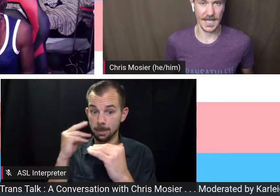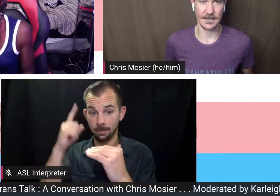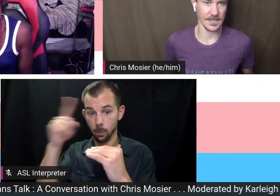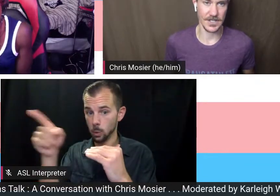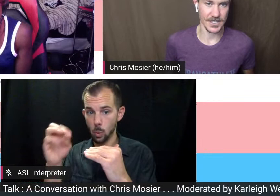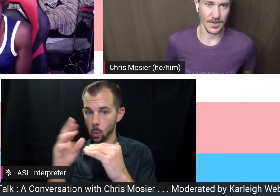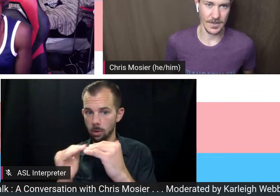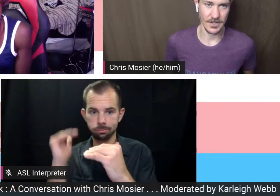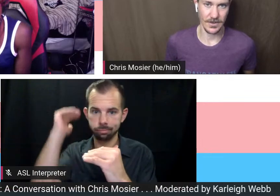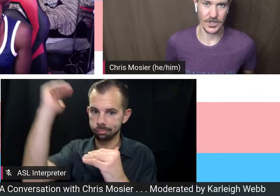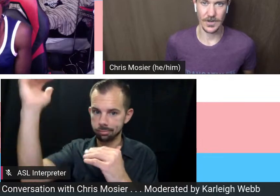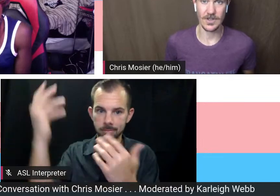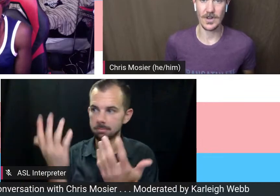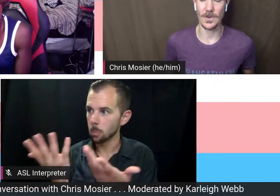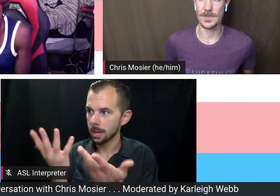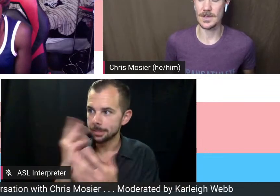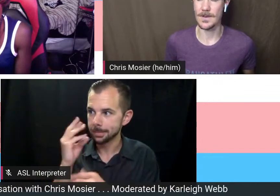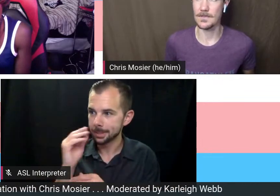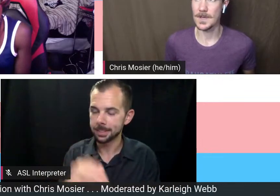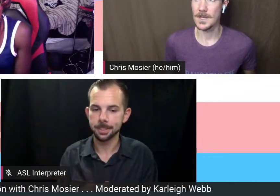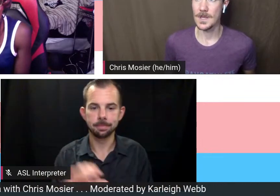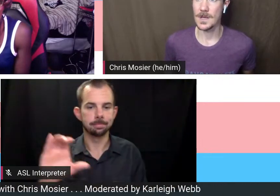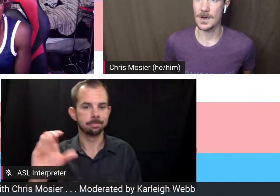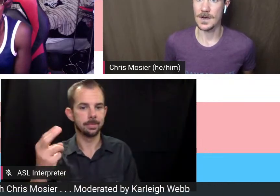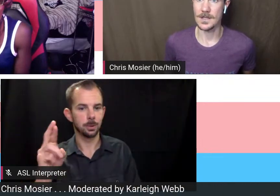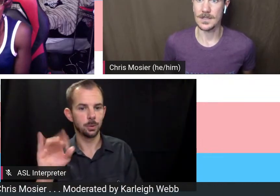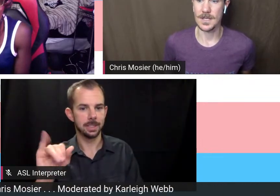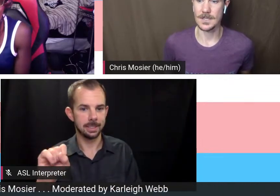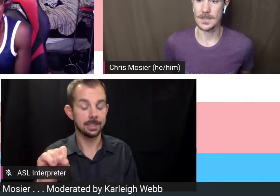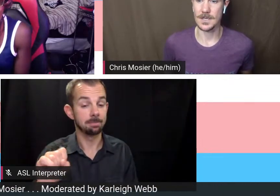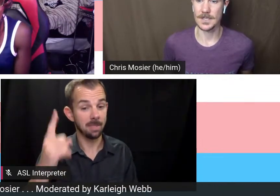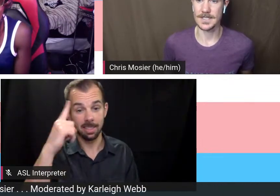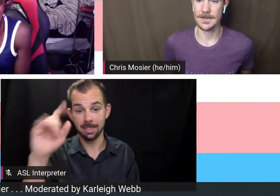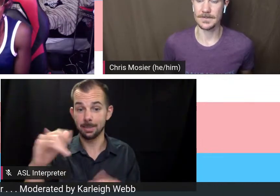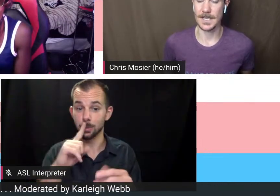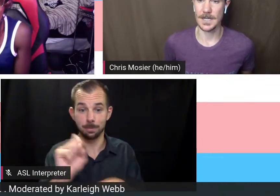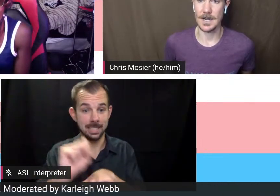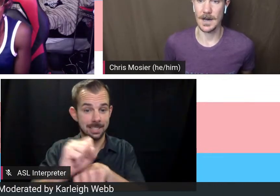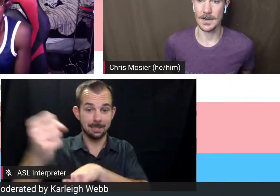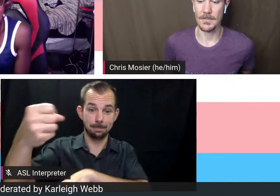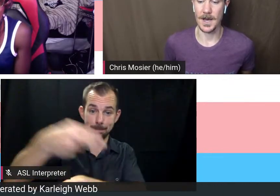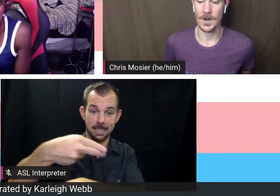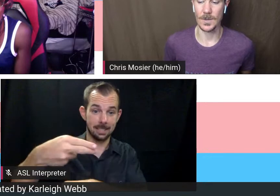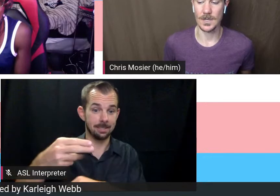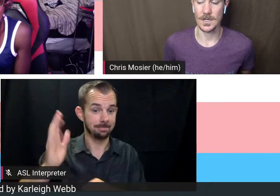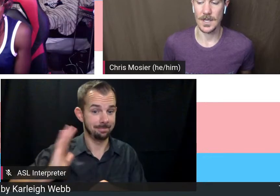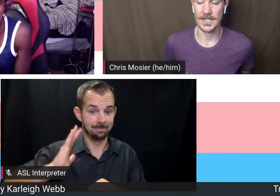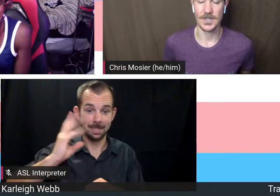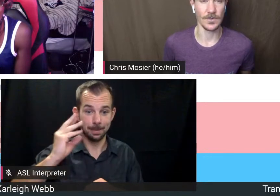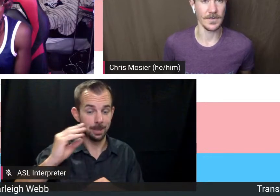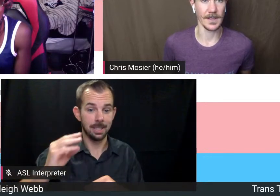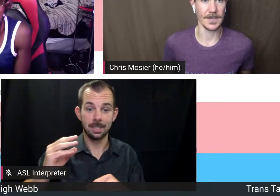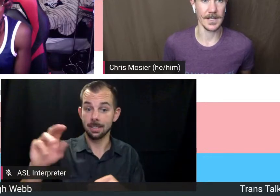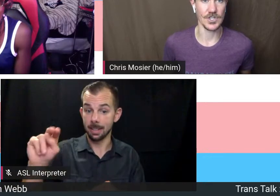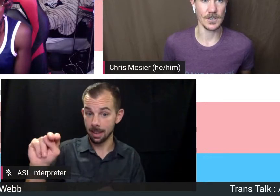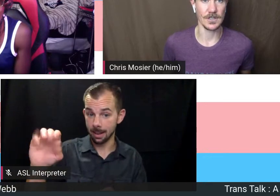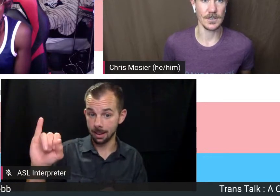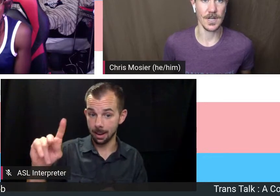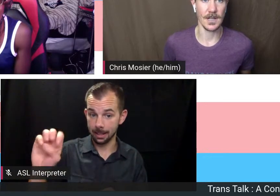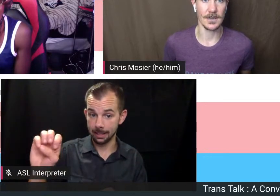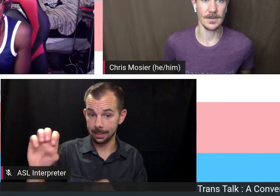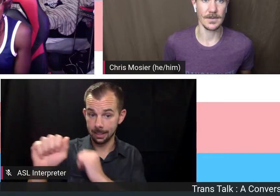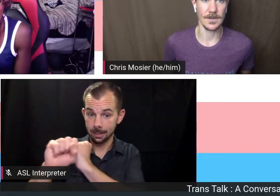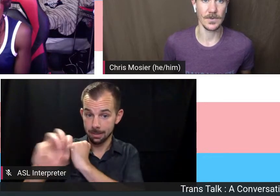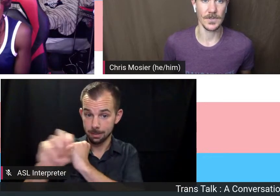because the scale is just so much larger. You know, it's definitely not about external